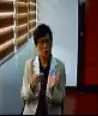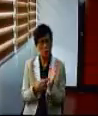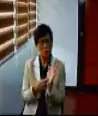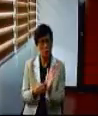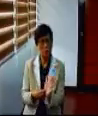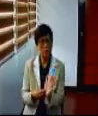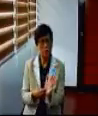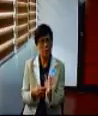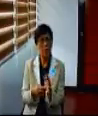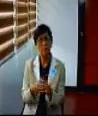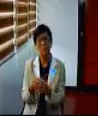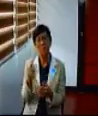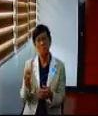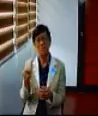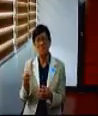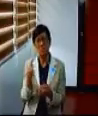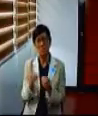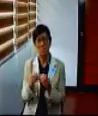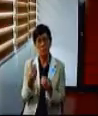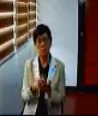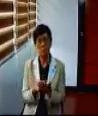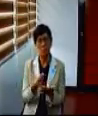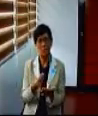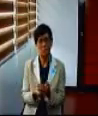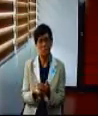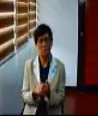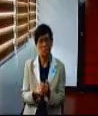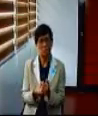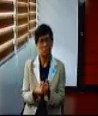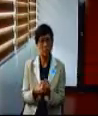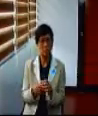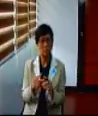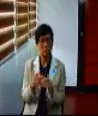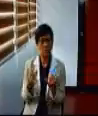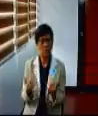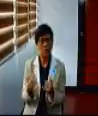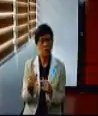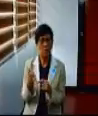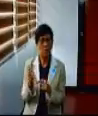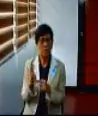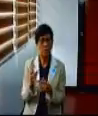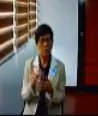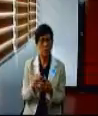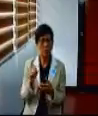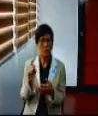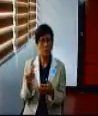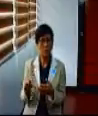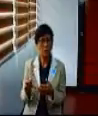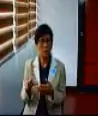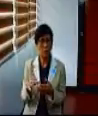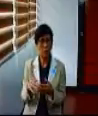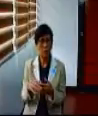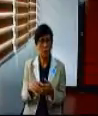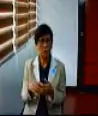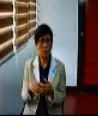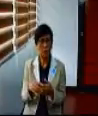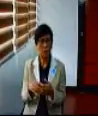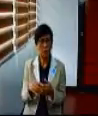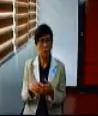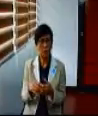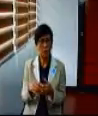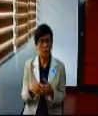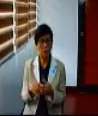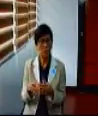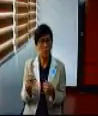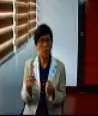costs money, and most countries have now begun to take away legal aid. It often makes